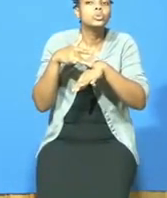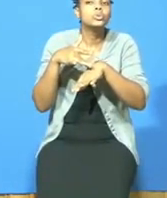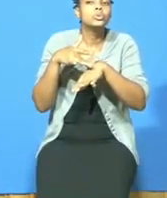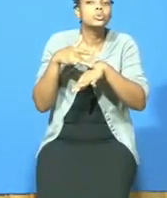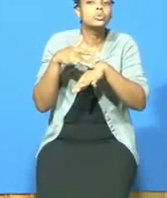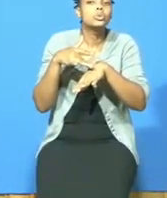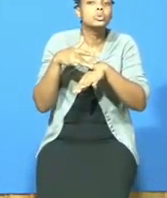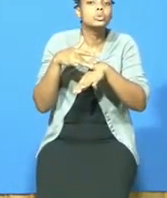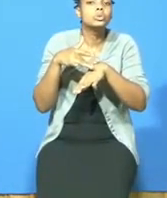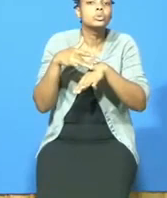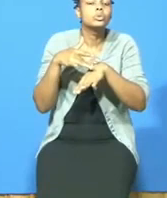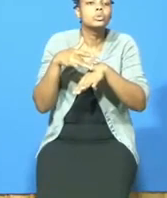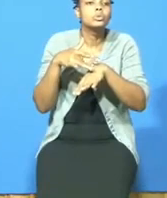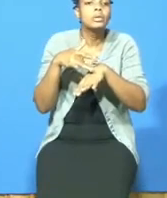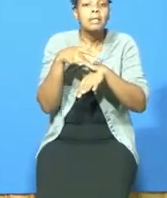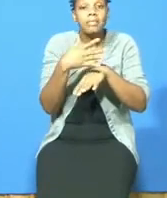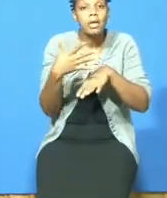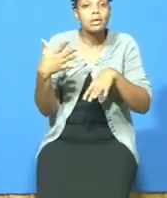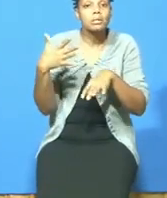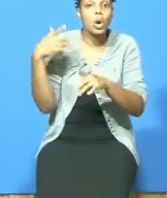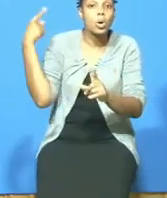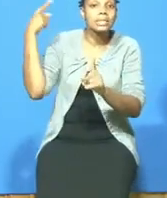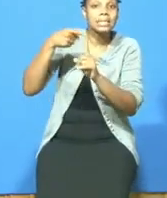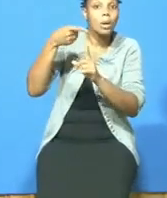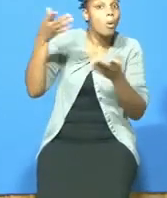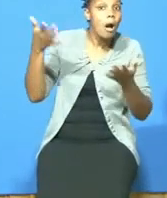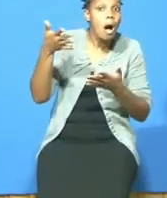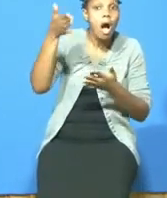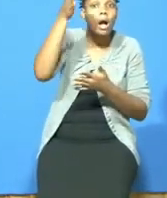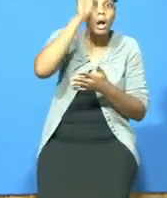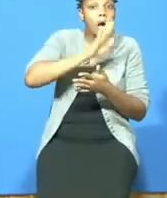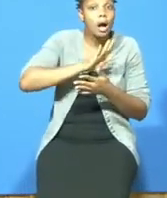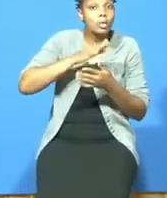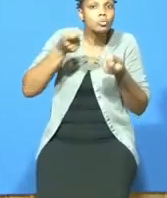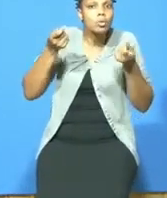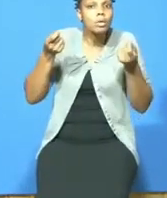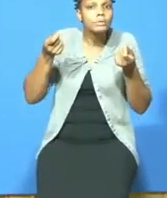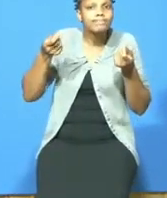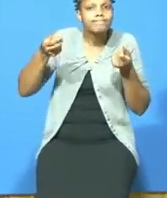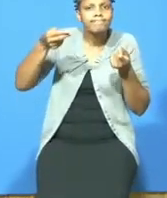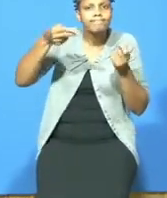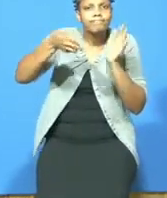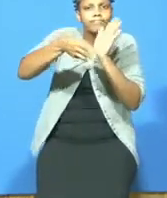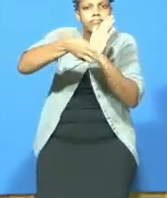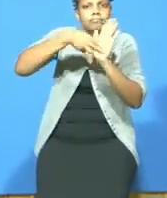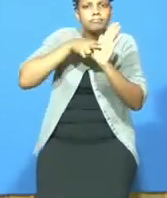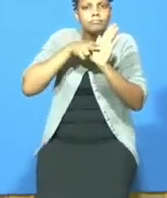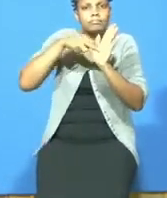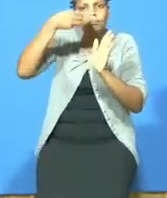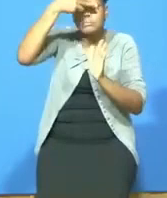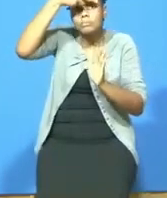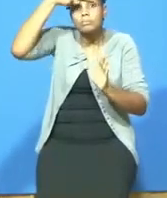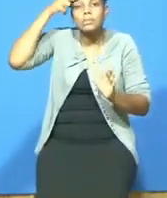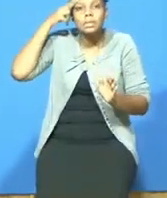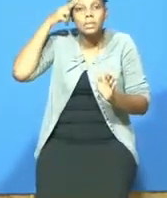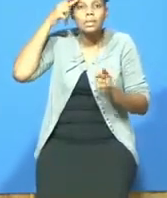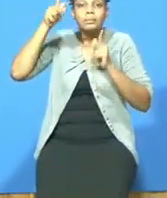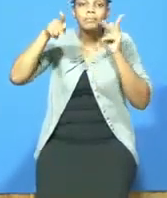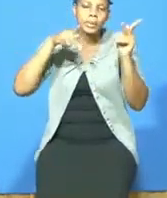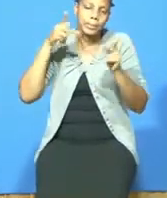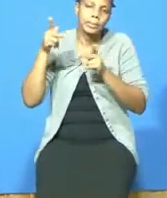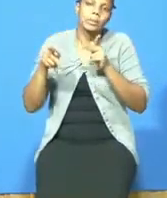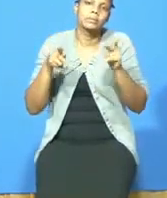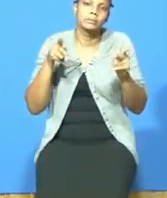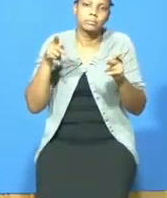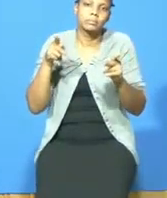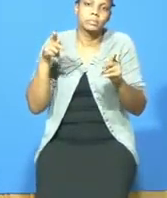God seal his people in the forehead,